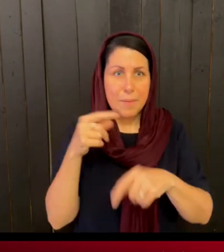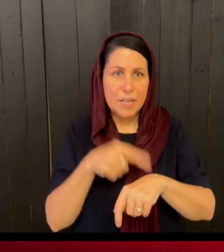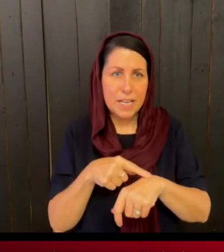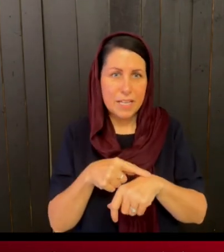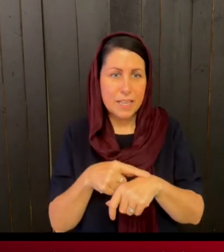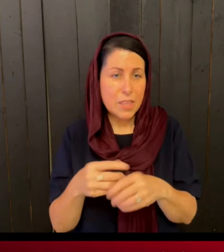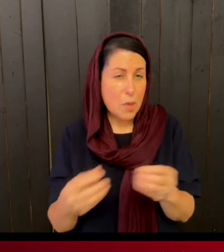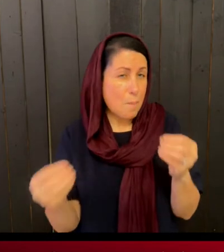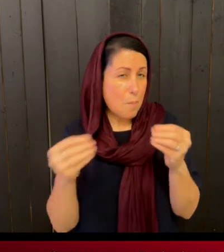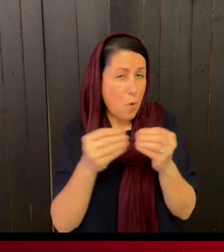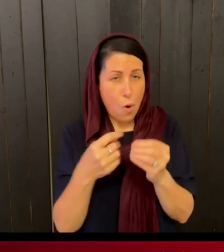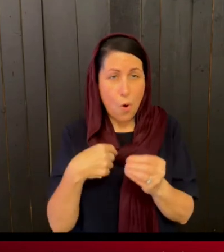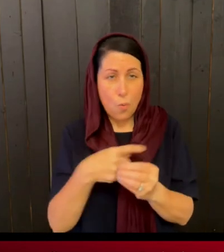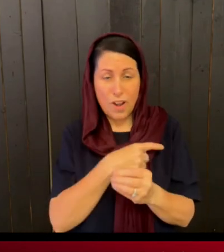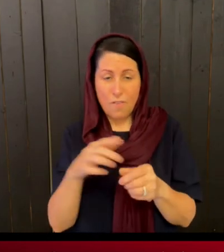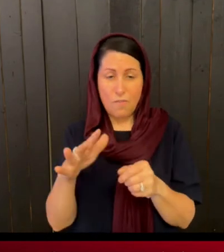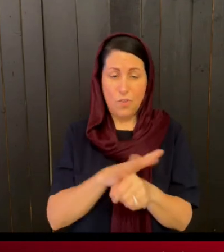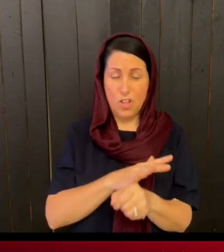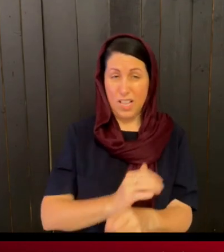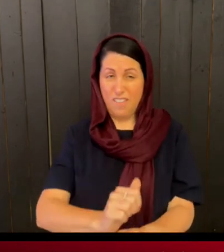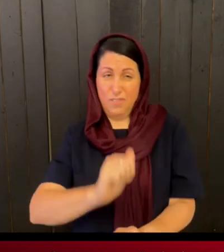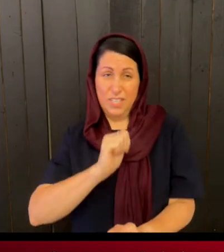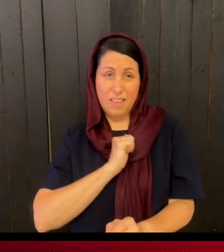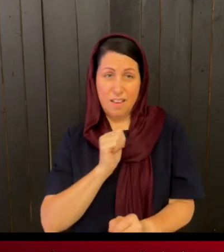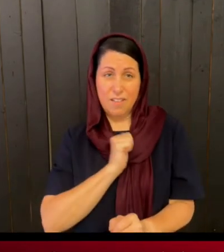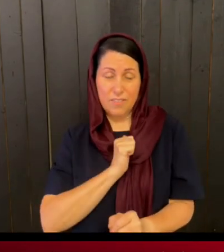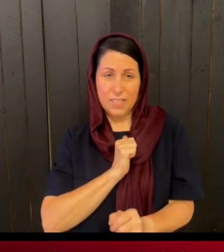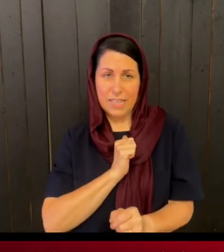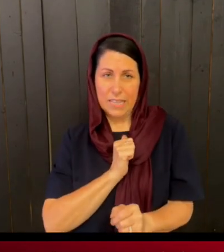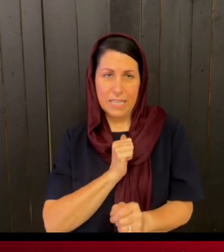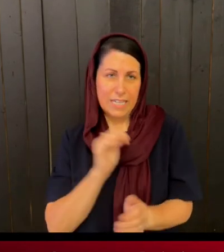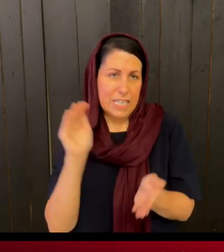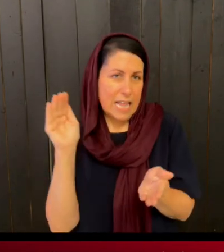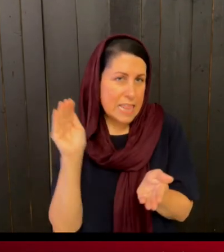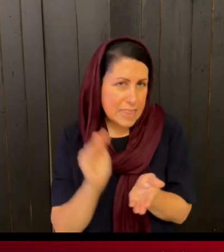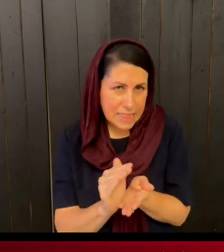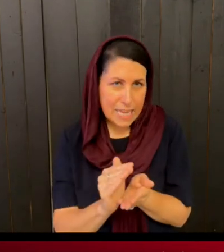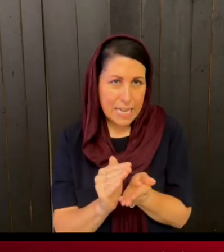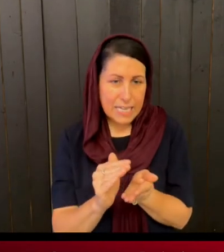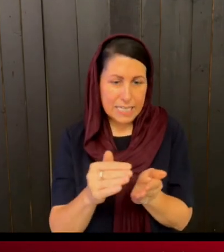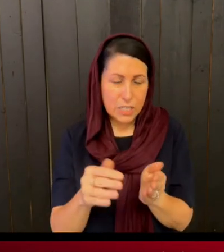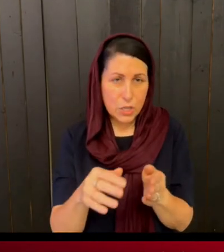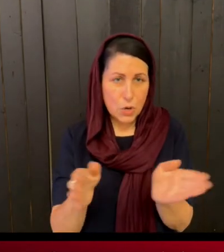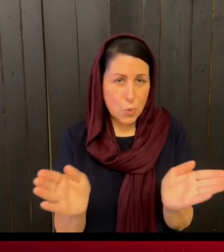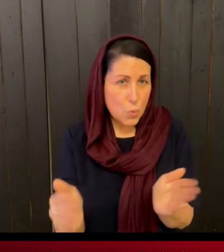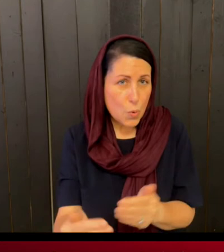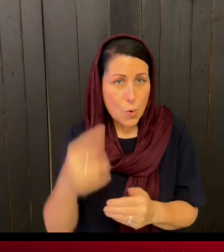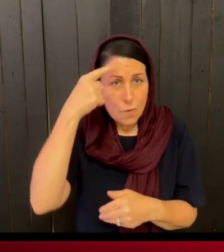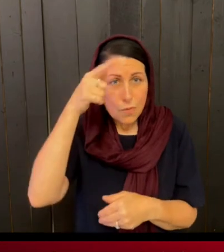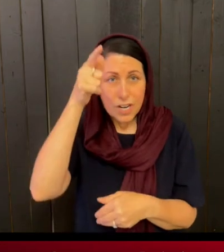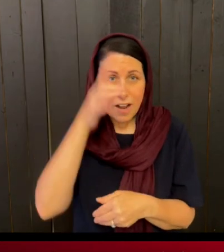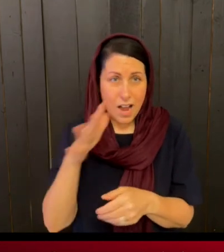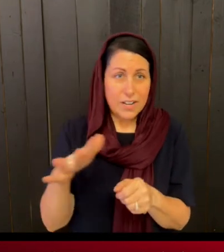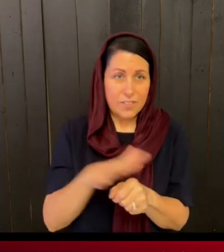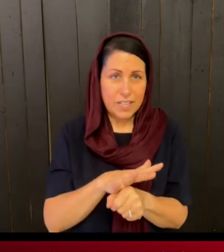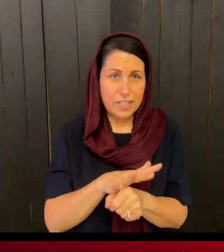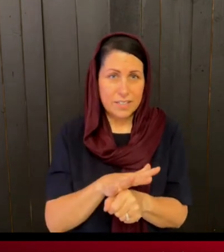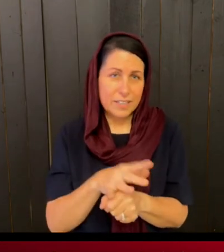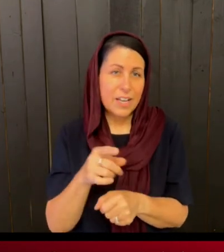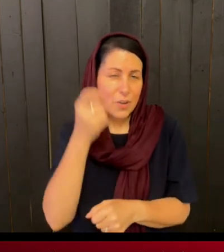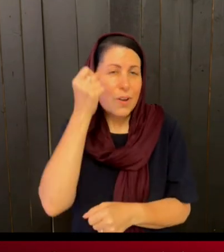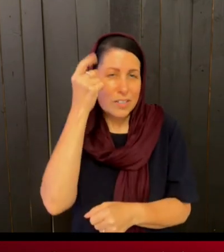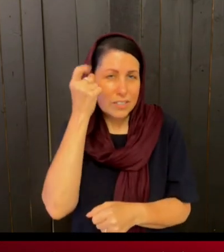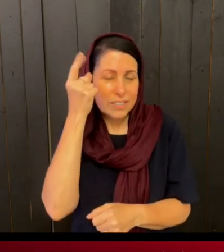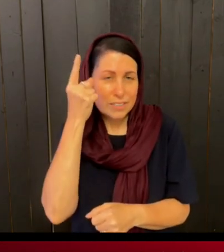we are full of ourselves, the less space there is for God to fill. It's something like that, but you get the point. So